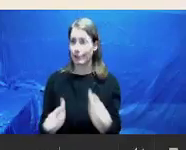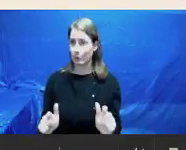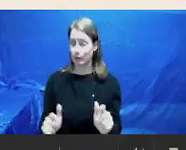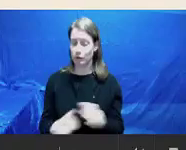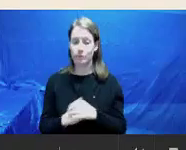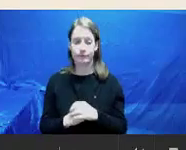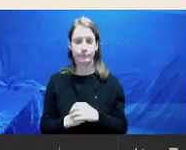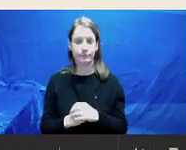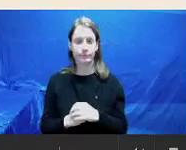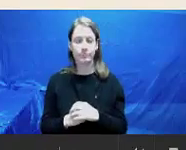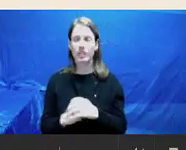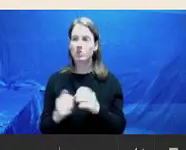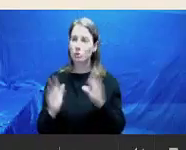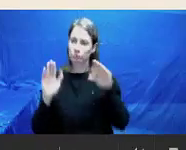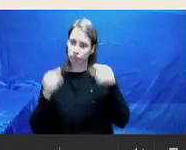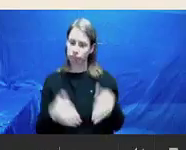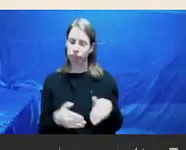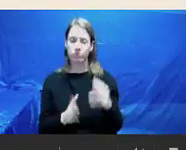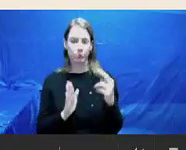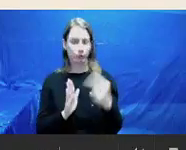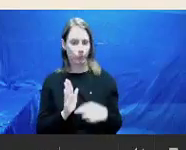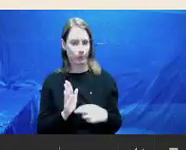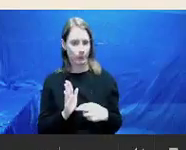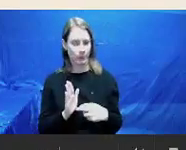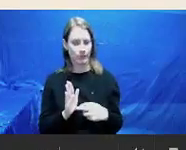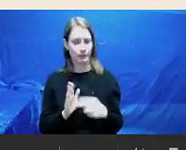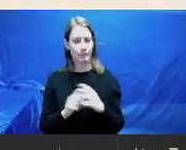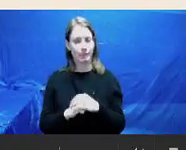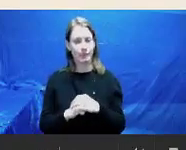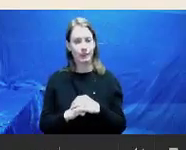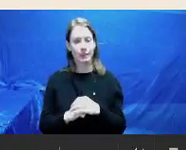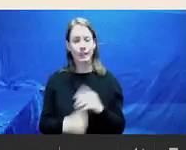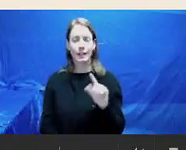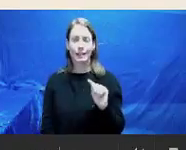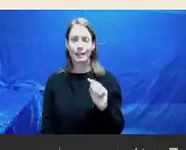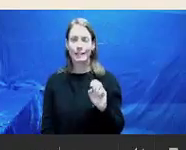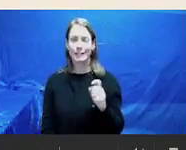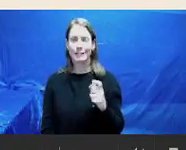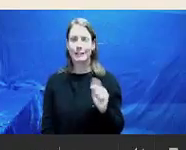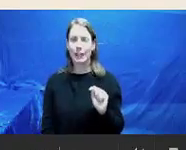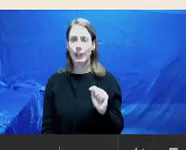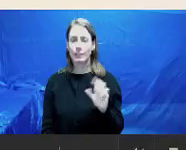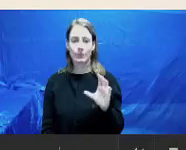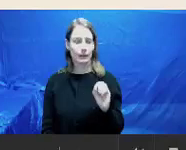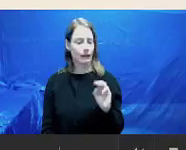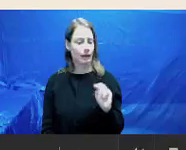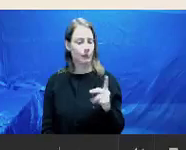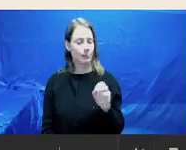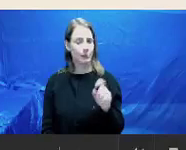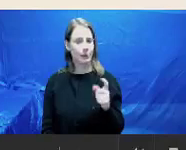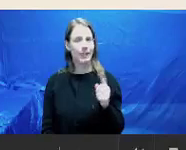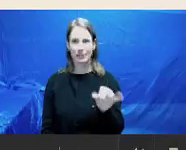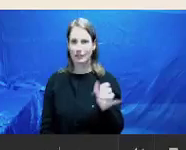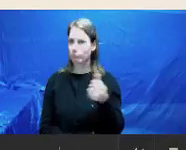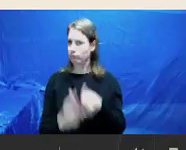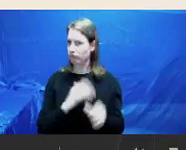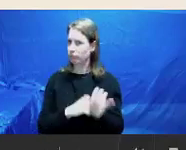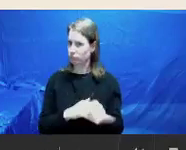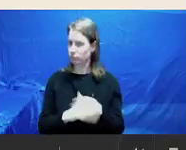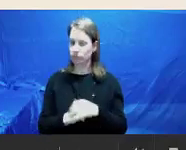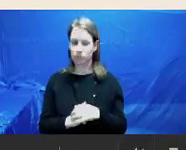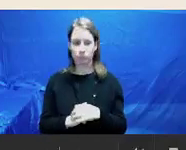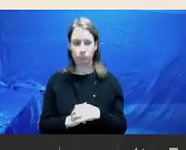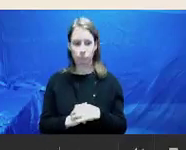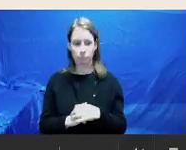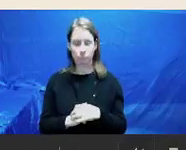look at reading, we'll find that text complexity is right within that. This lets us know that